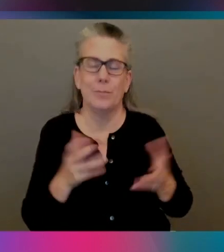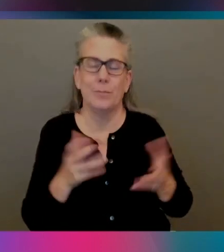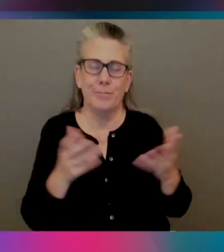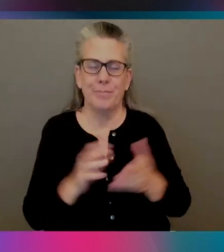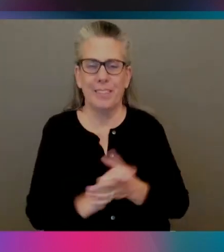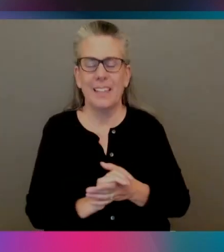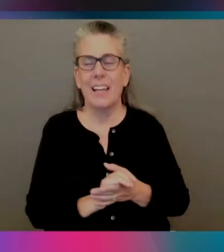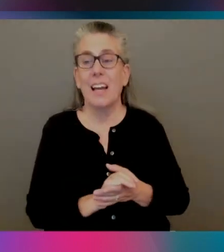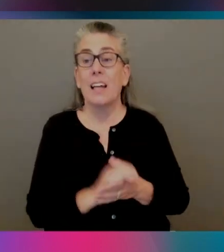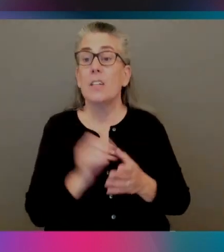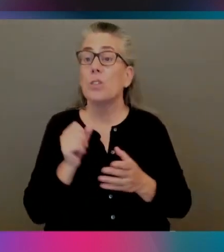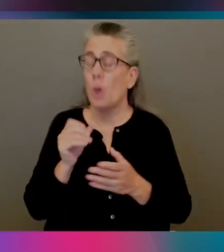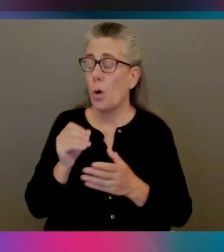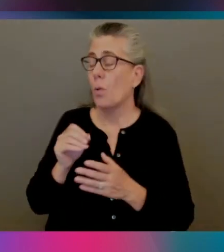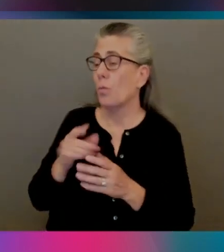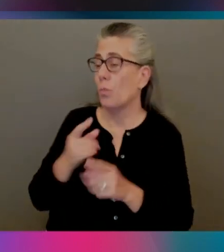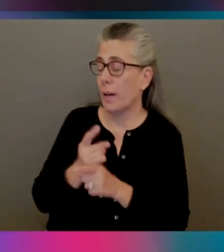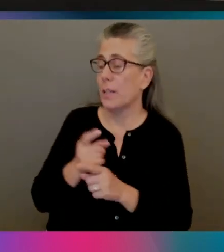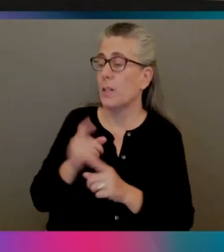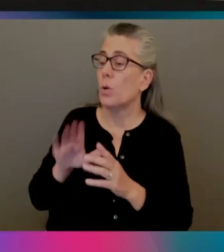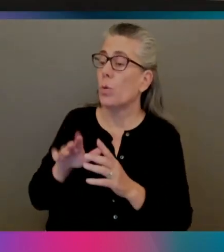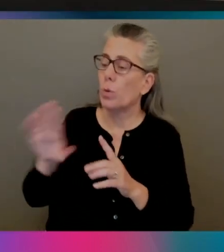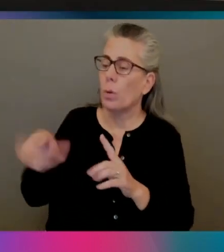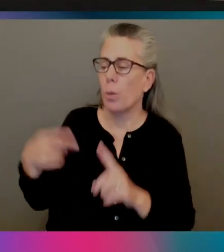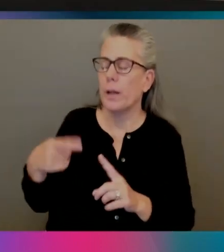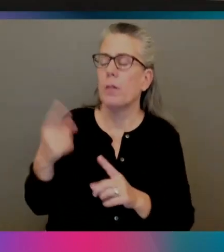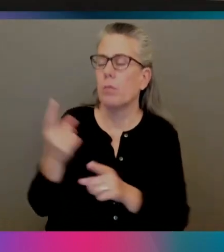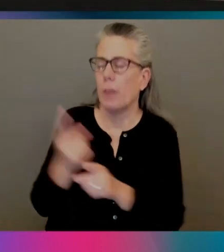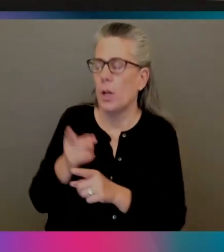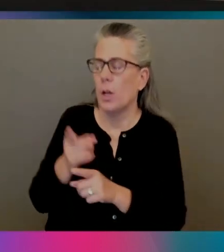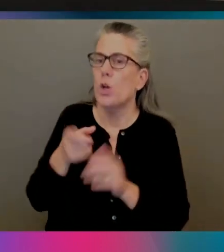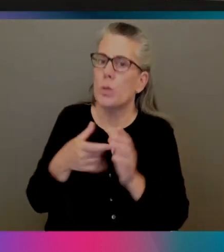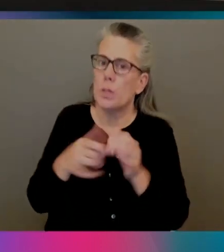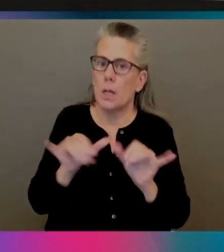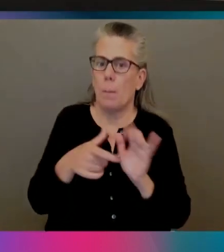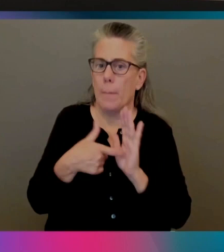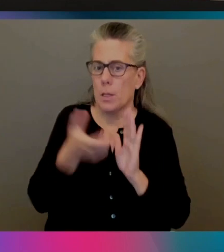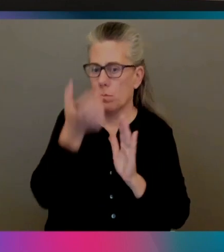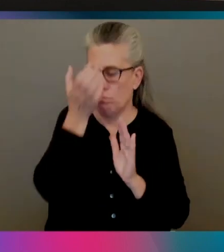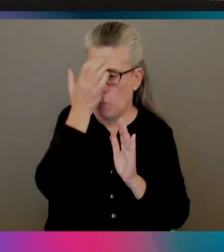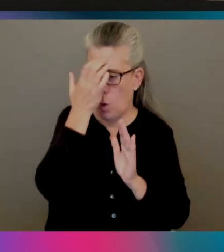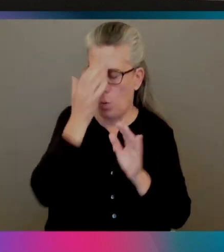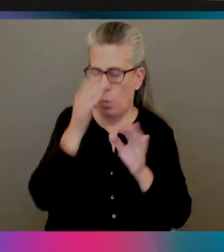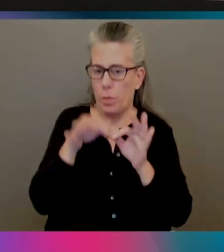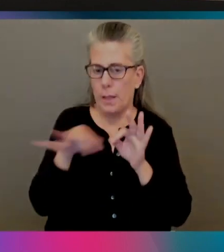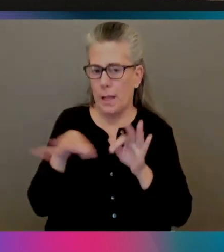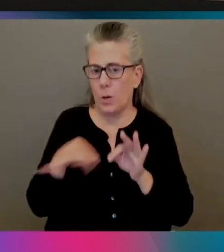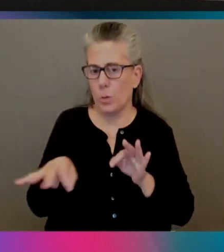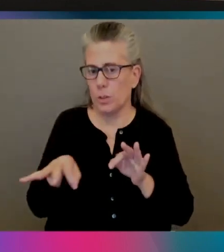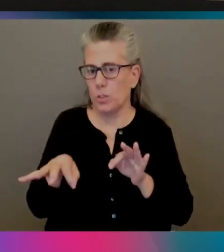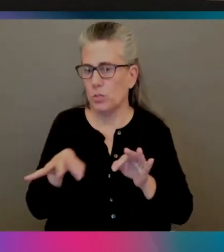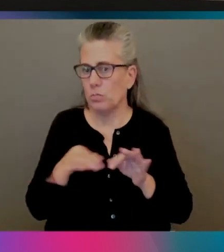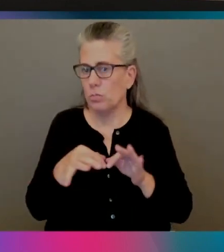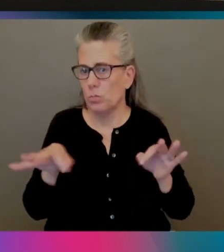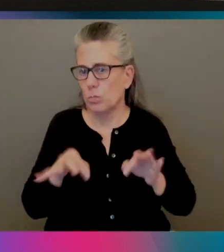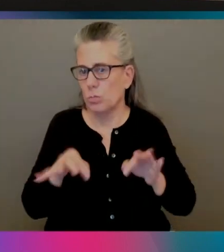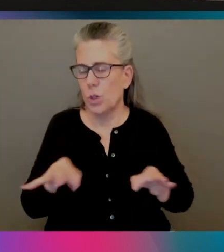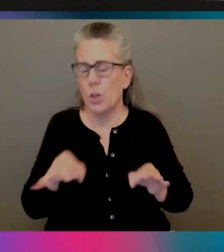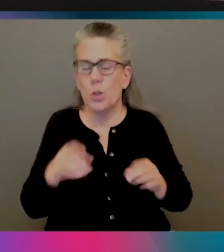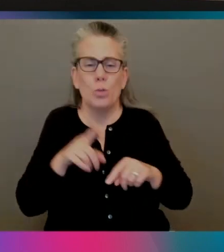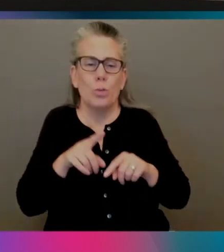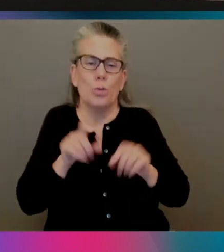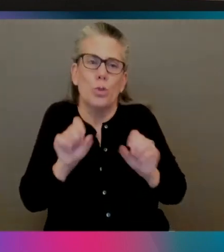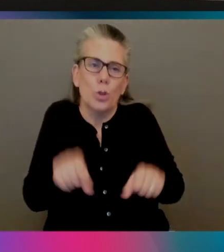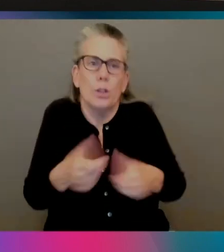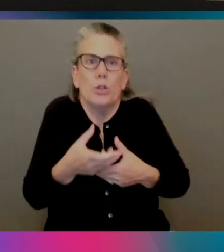to your point, right? Yeah. You still have to know the language. Yeah. Sure. You know, you could trust blindly, I suppose, but